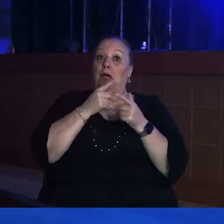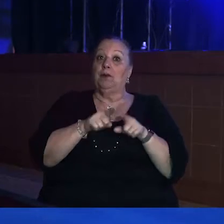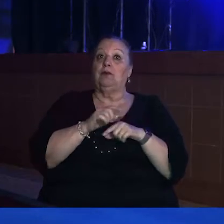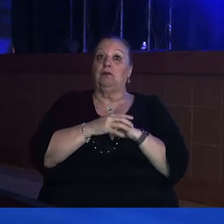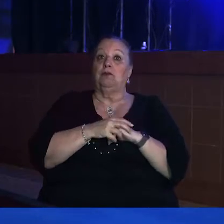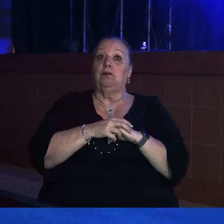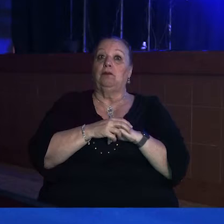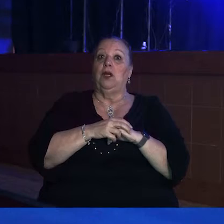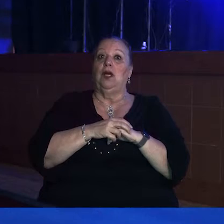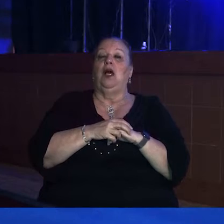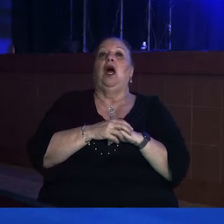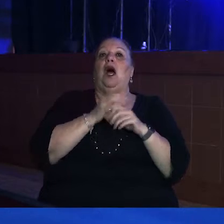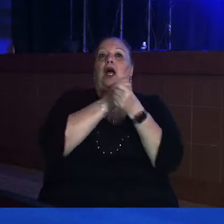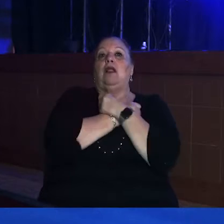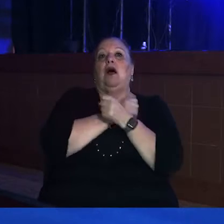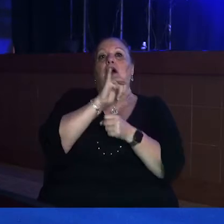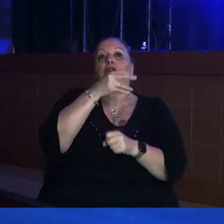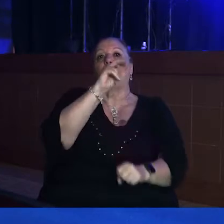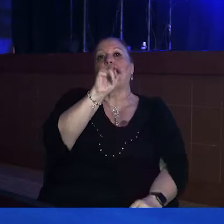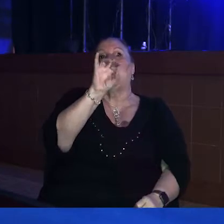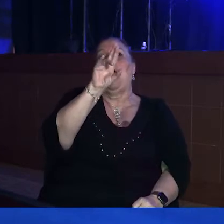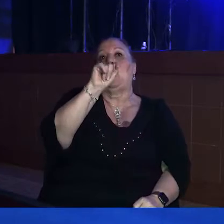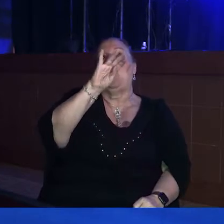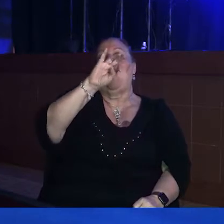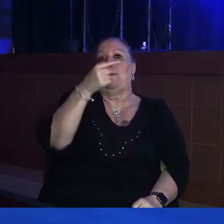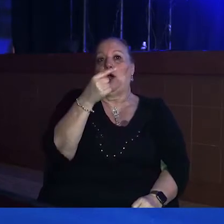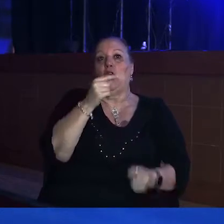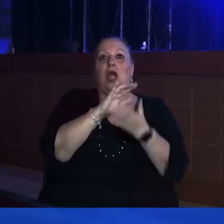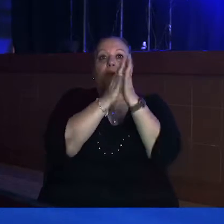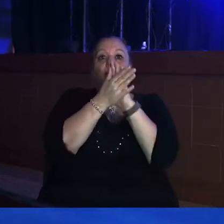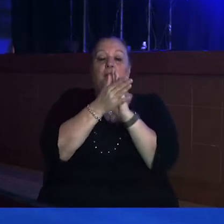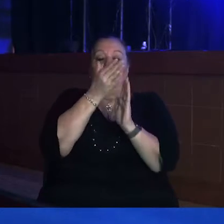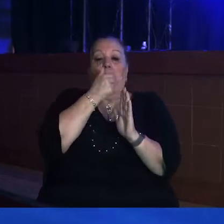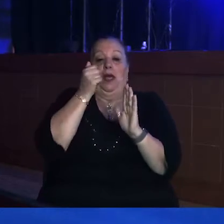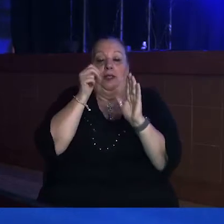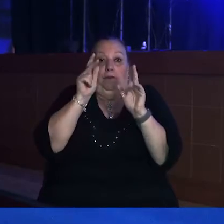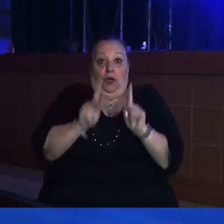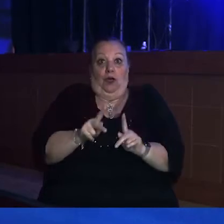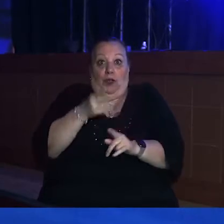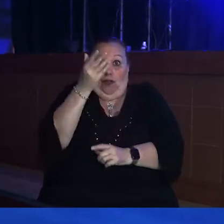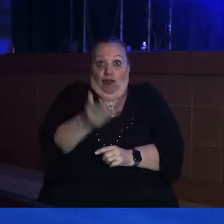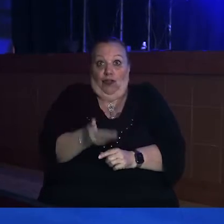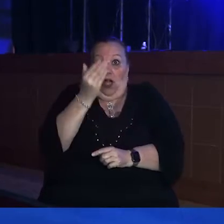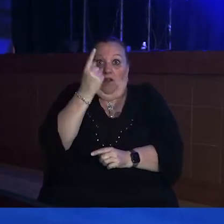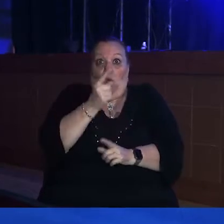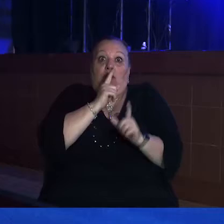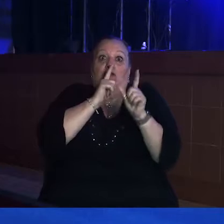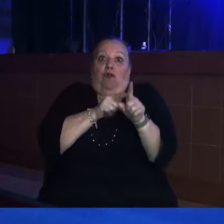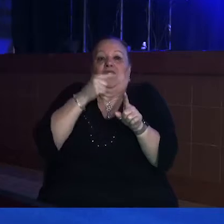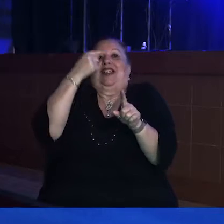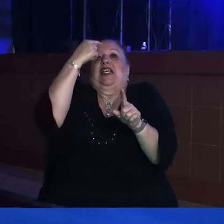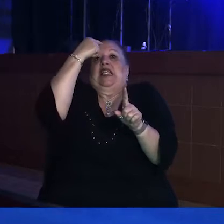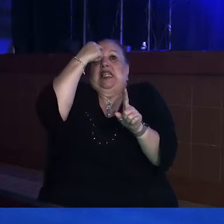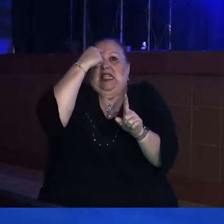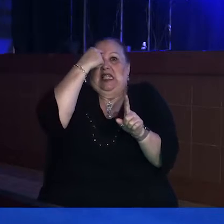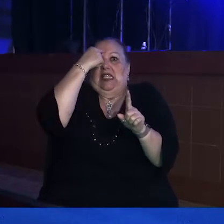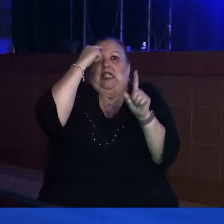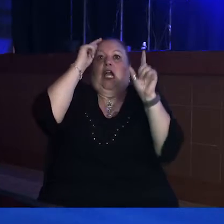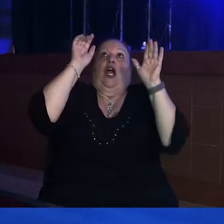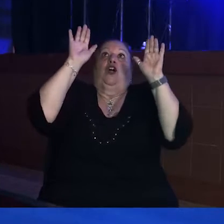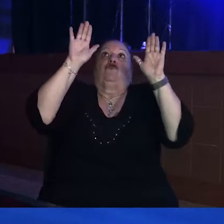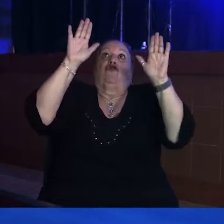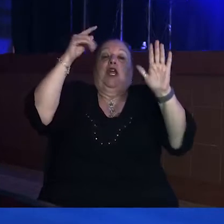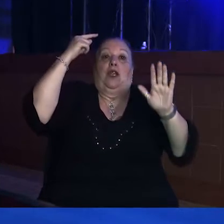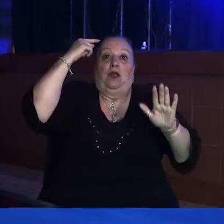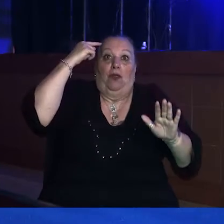what John Ortberg says. Becoming the best version of yourself rests on one simple directive. Think great thoughts.